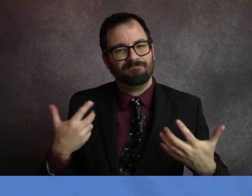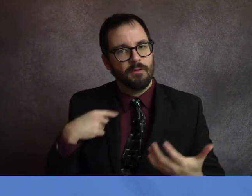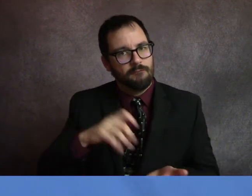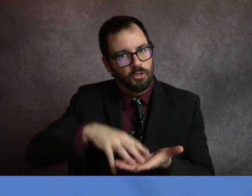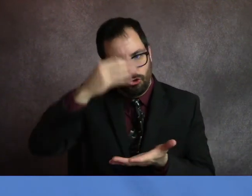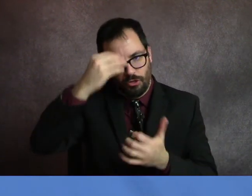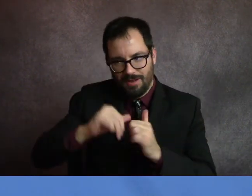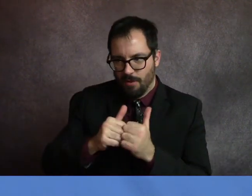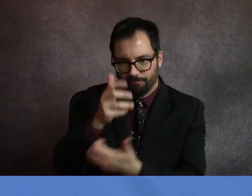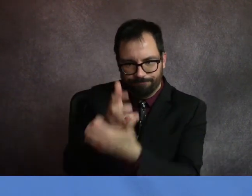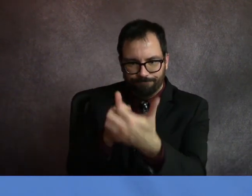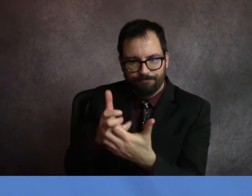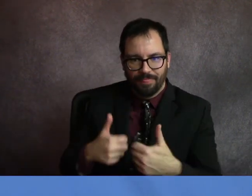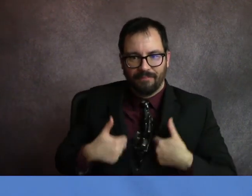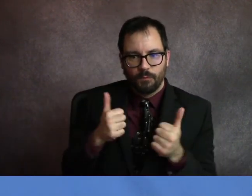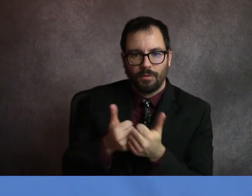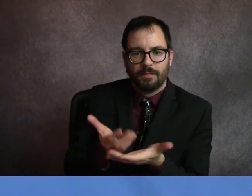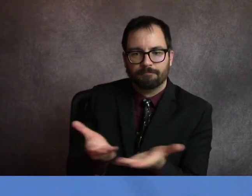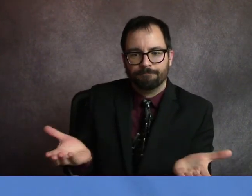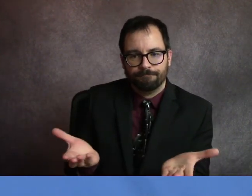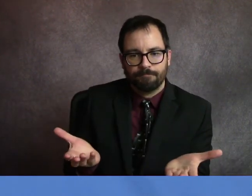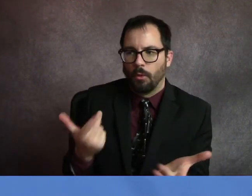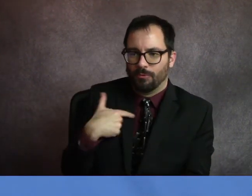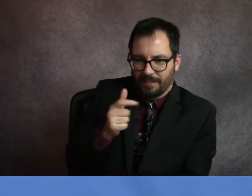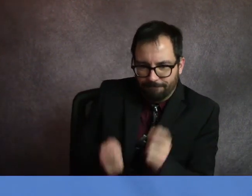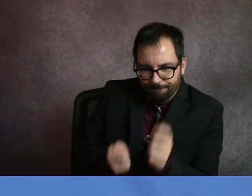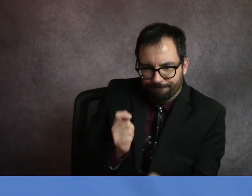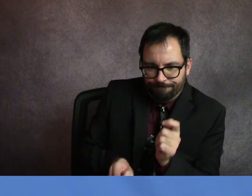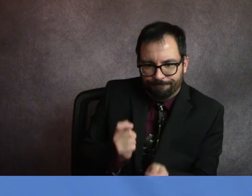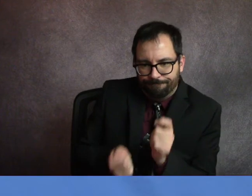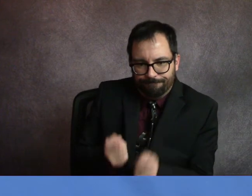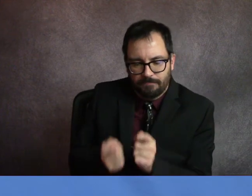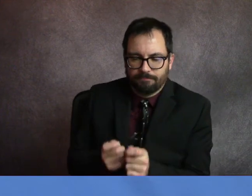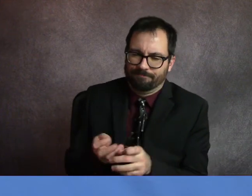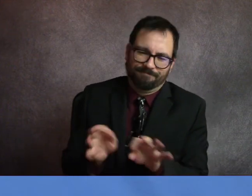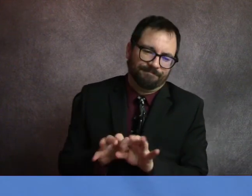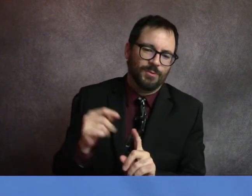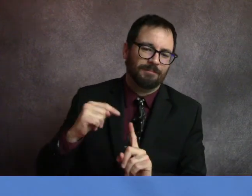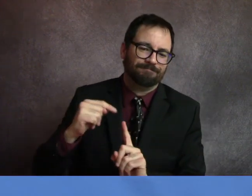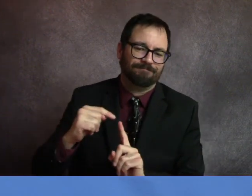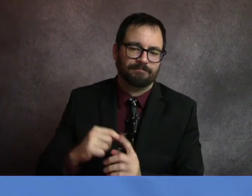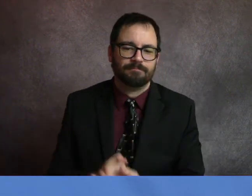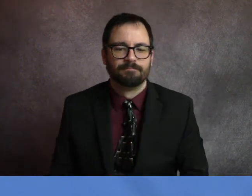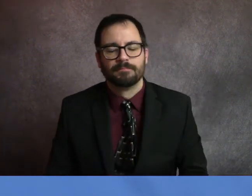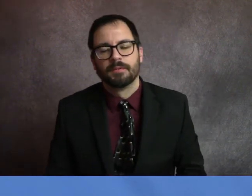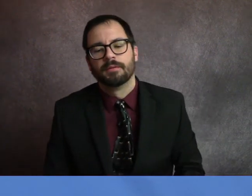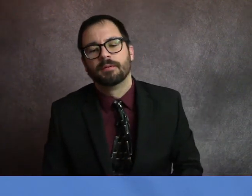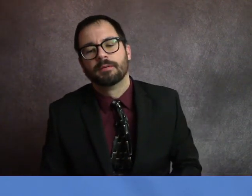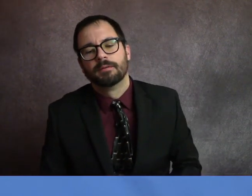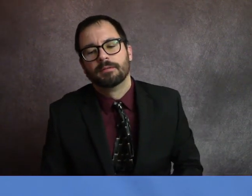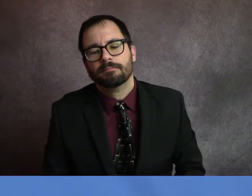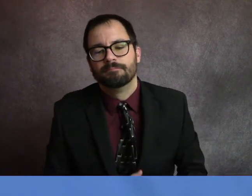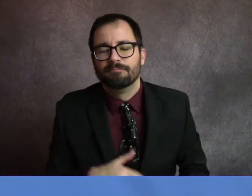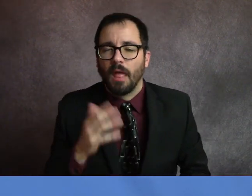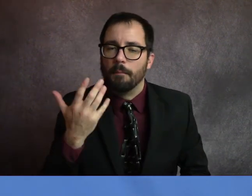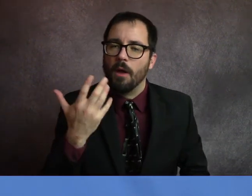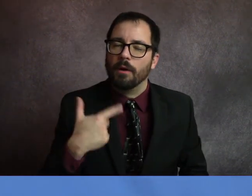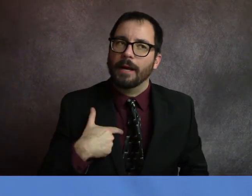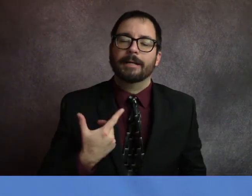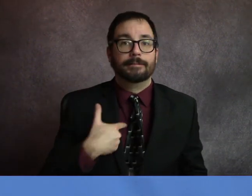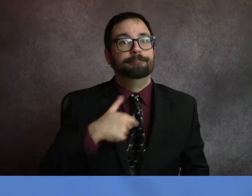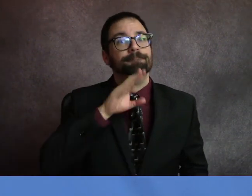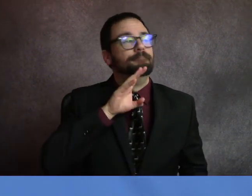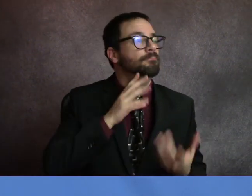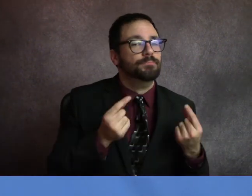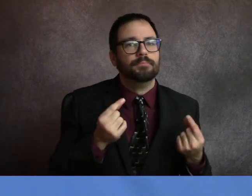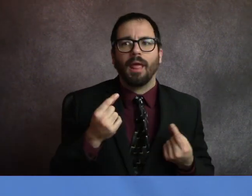be able to make arrangements around it. And you know, I just think that when I hear stories of, you know, people visiting loved ones